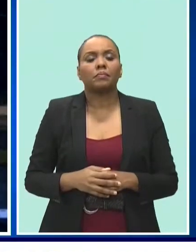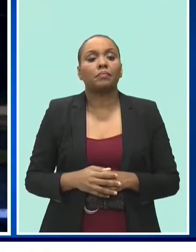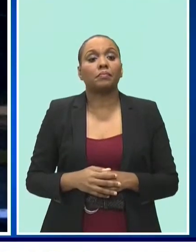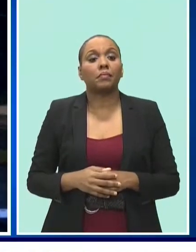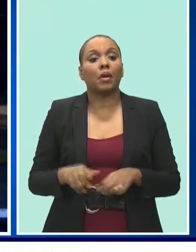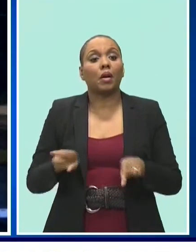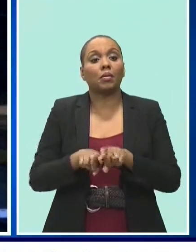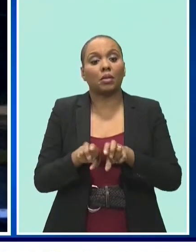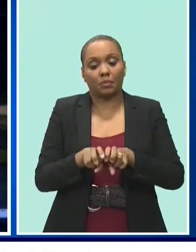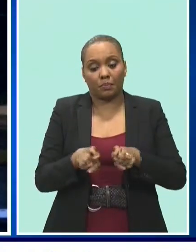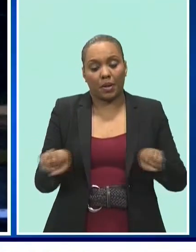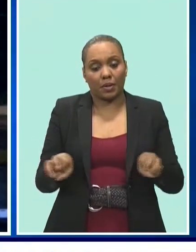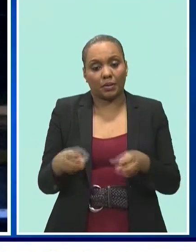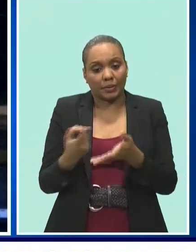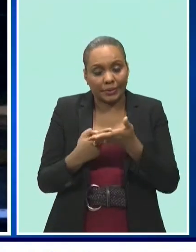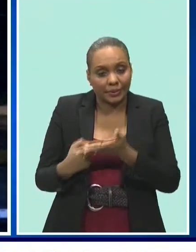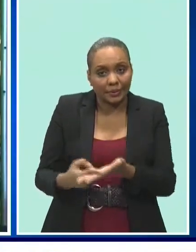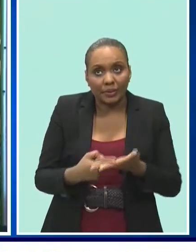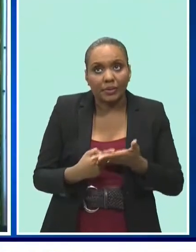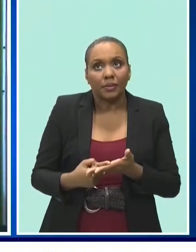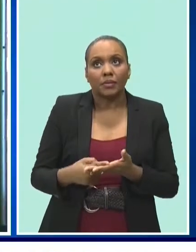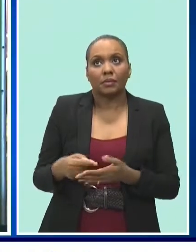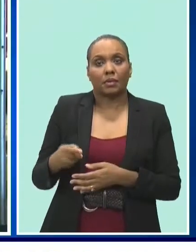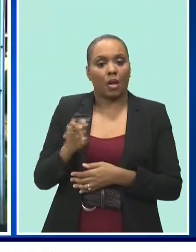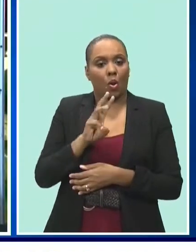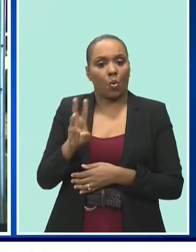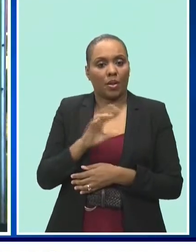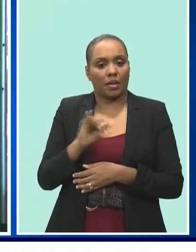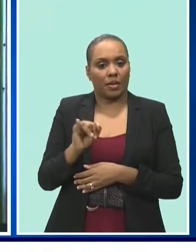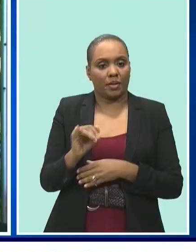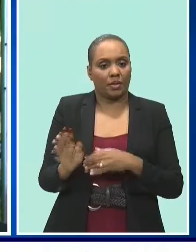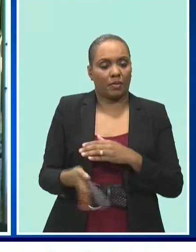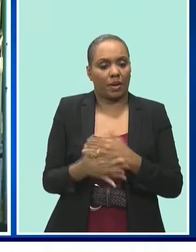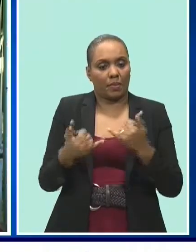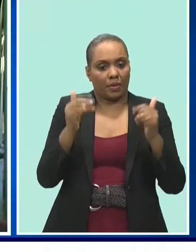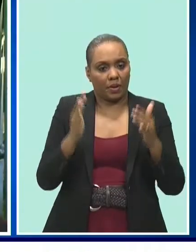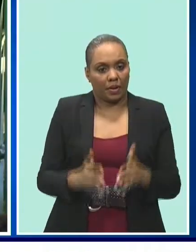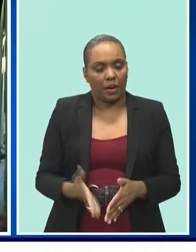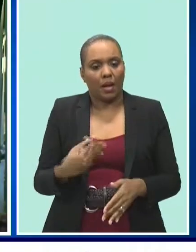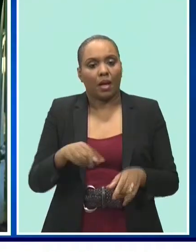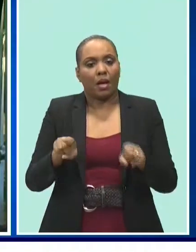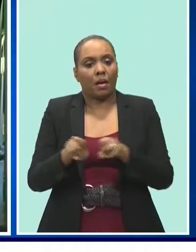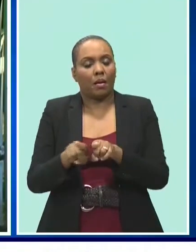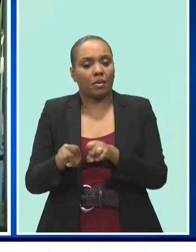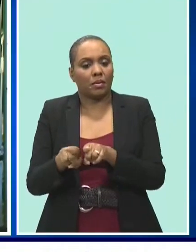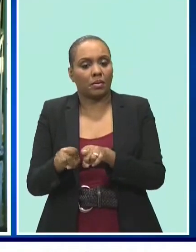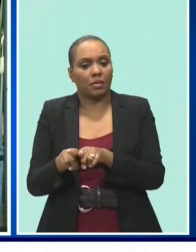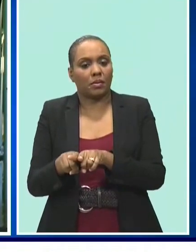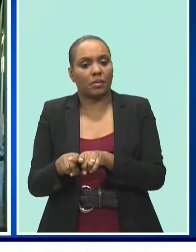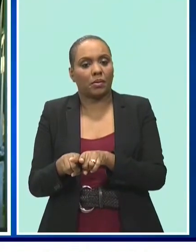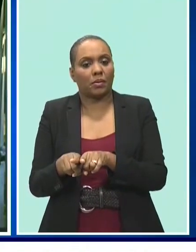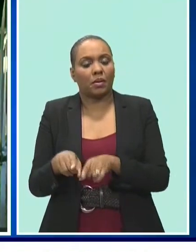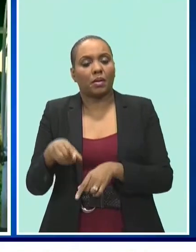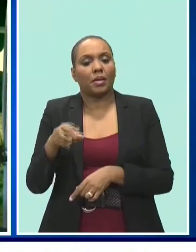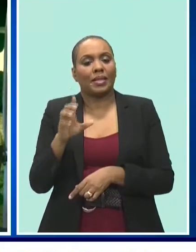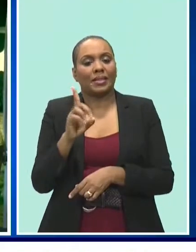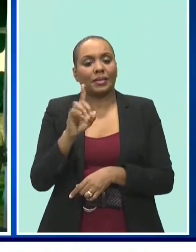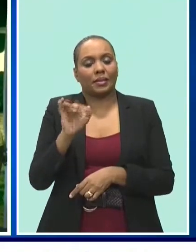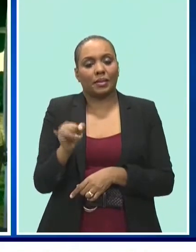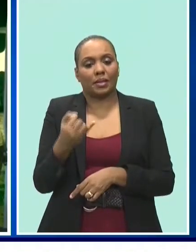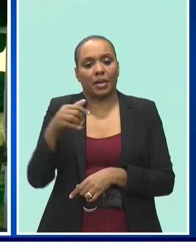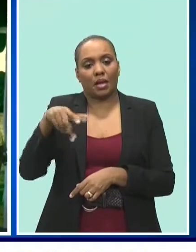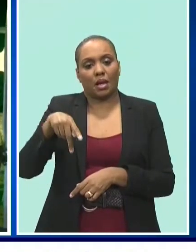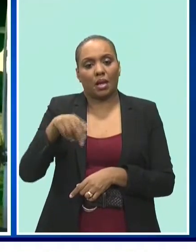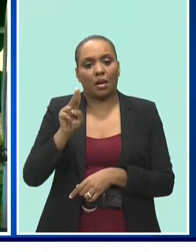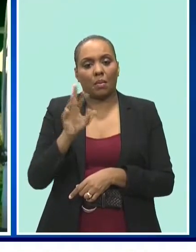Indies Test captain Jason Holder and 2016 winner of the Red Bull Music 3-Star World Andre DJ Puffy Harris